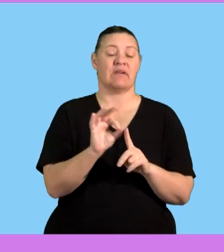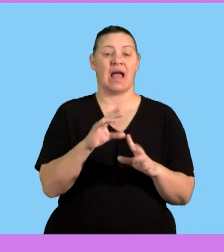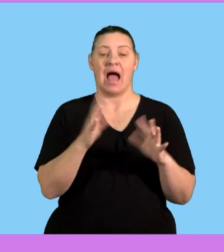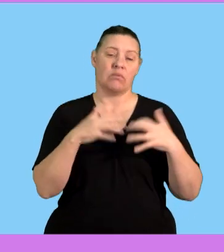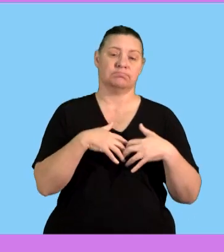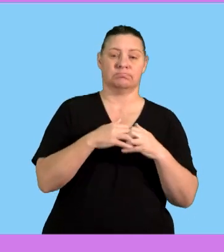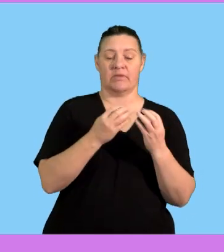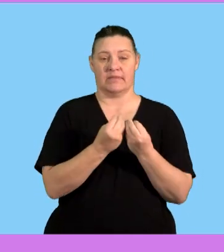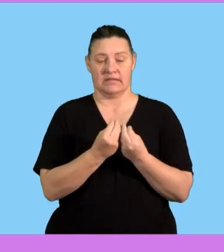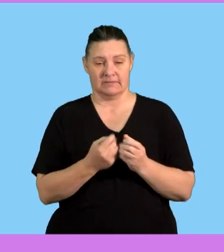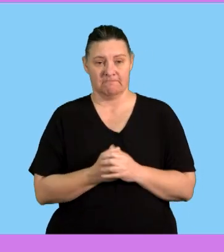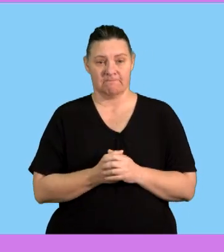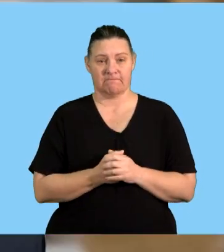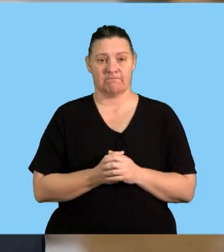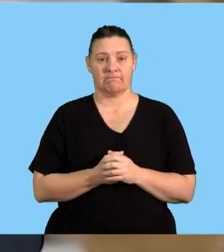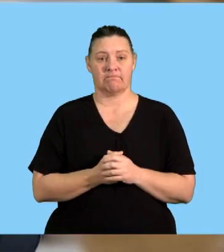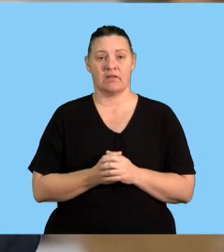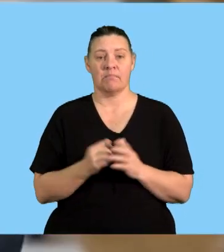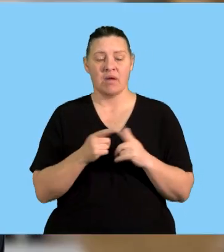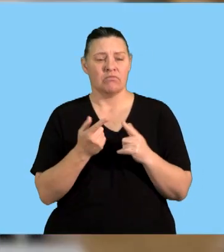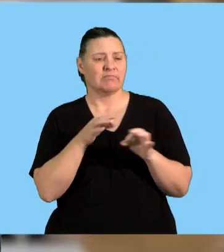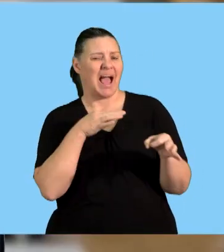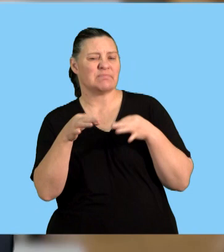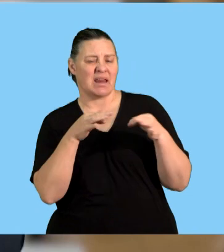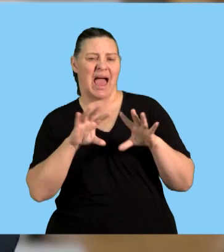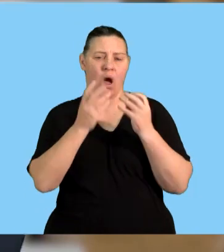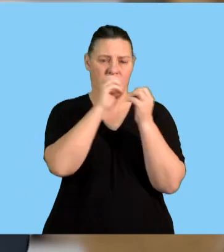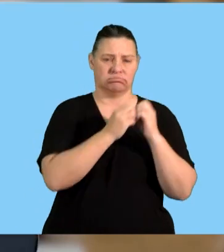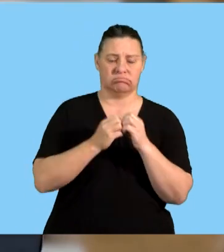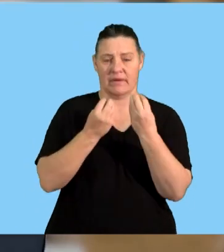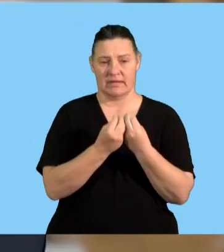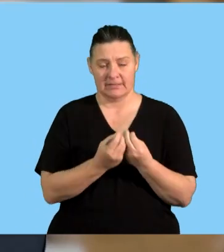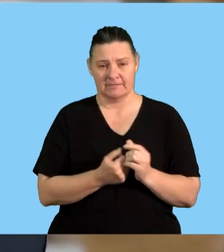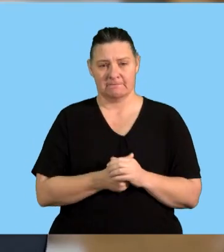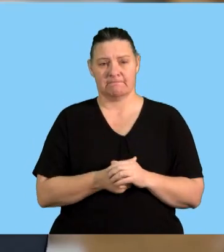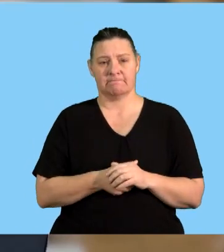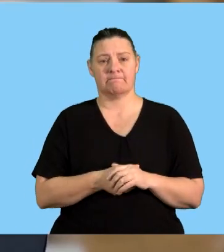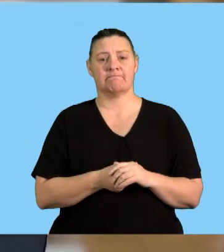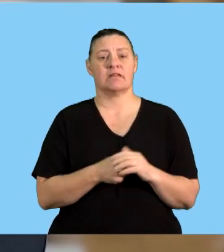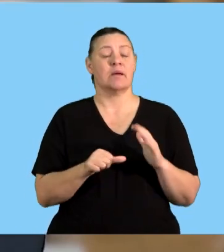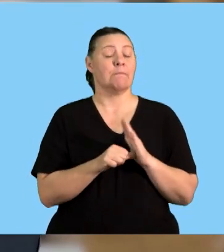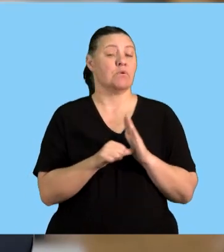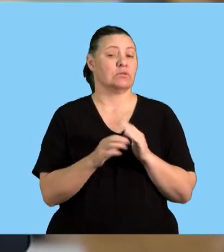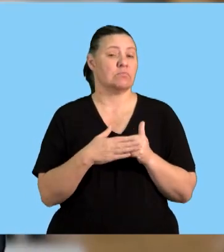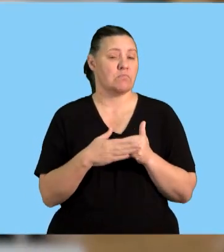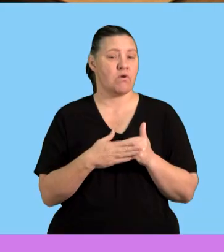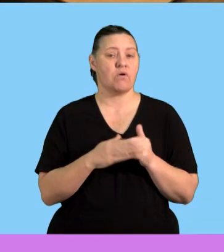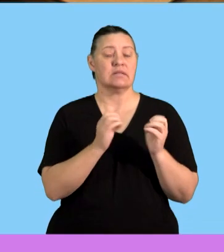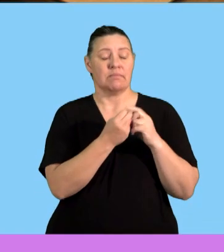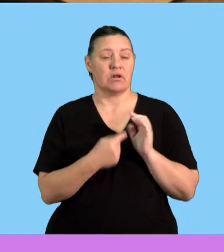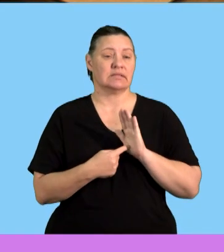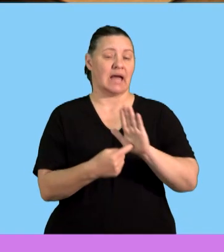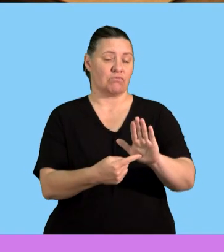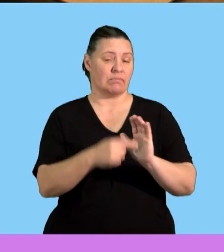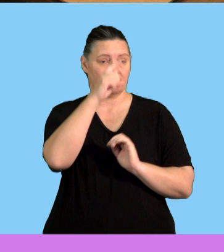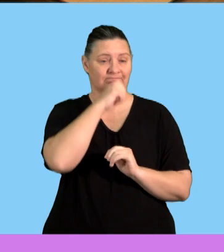specifies how to put something together. Basically an outline of how to put something together. Also important,